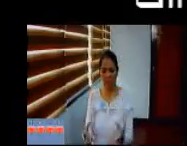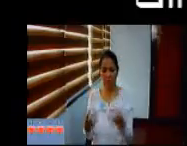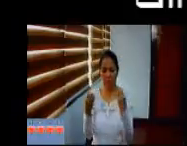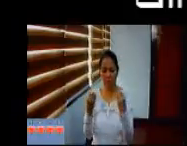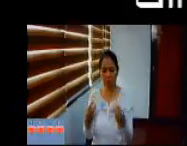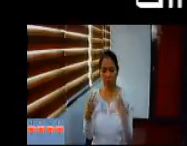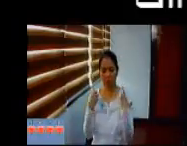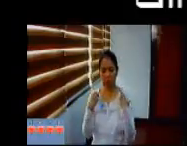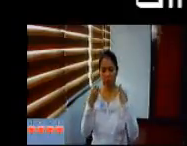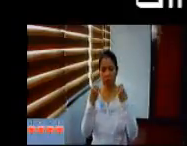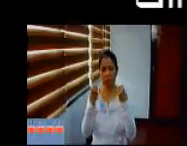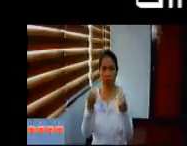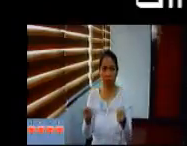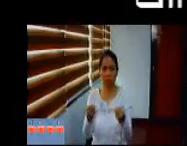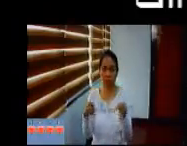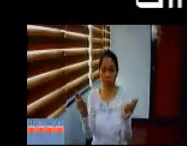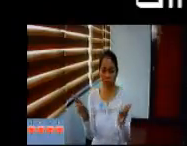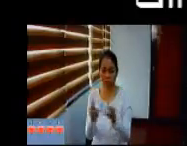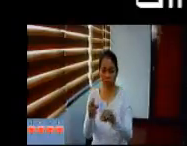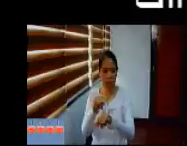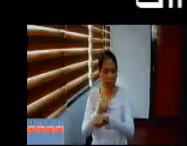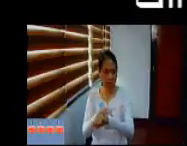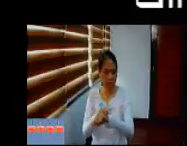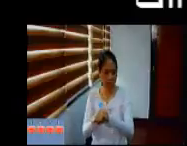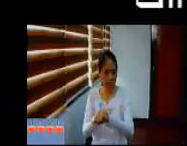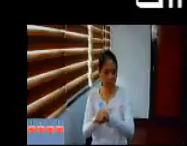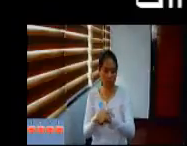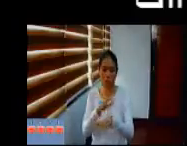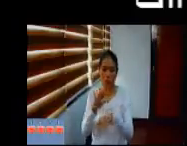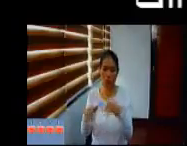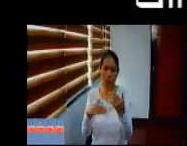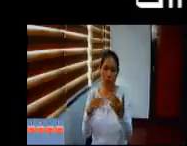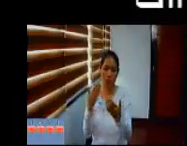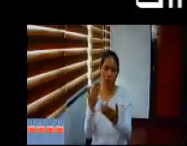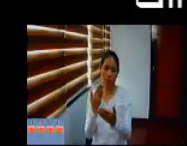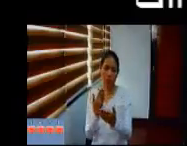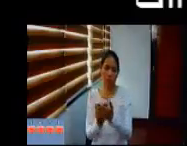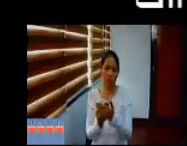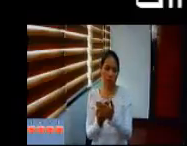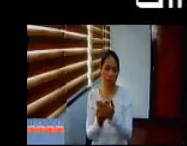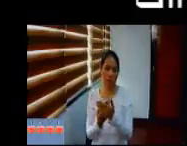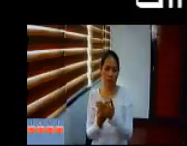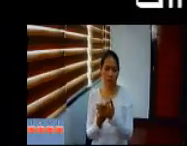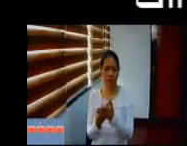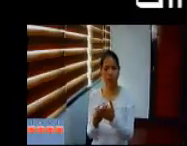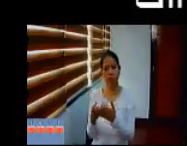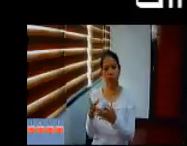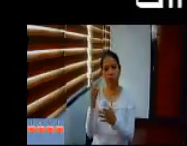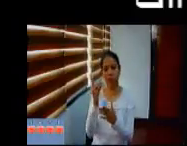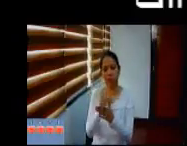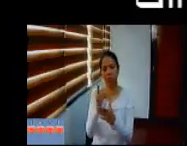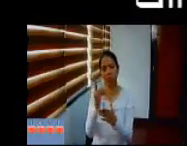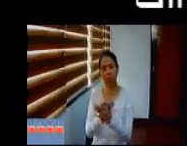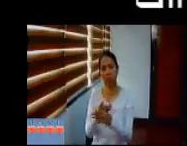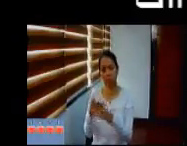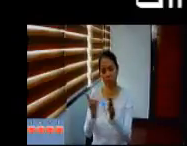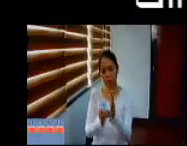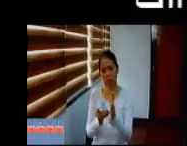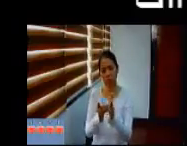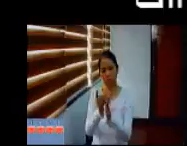season. So these are all very, very disturbing developments. In terms